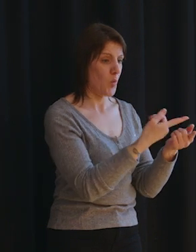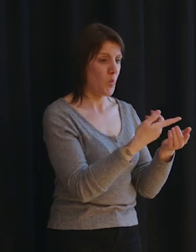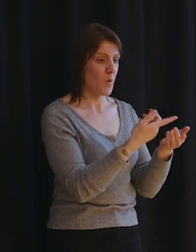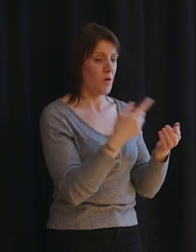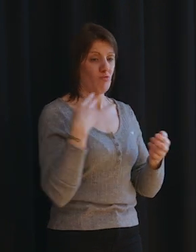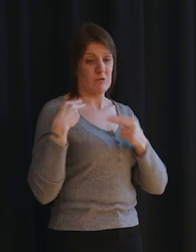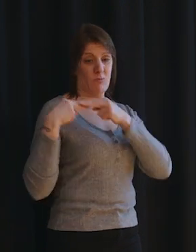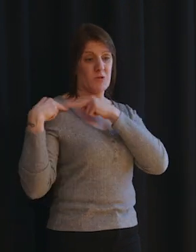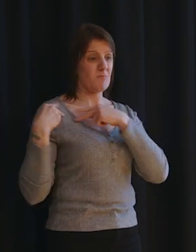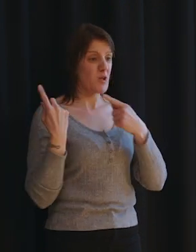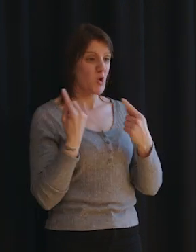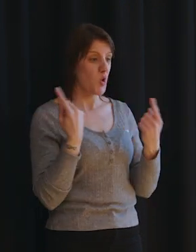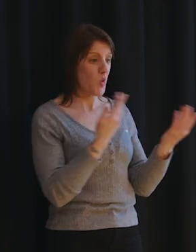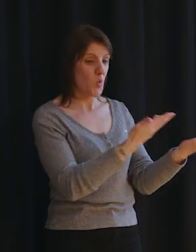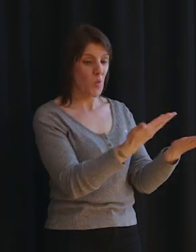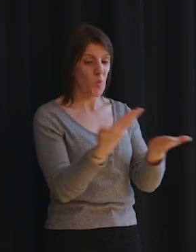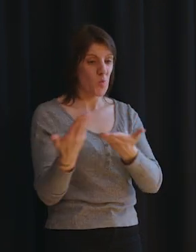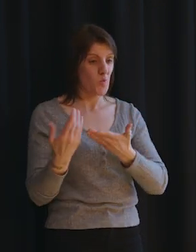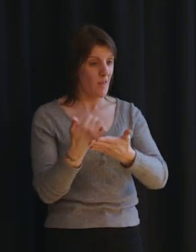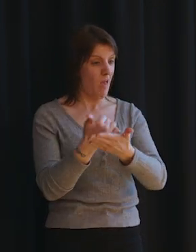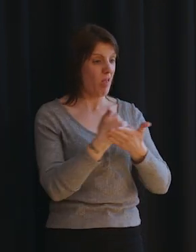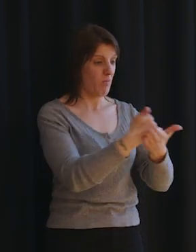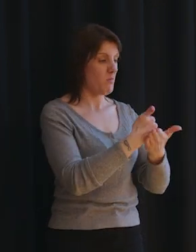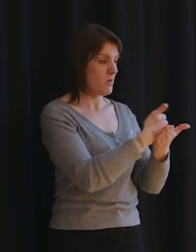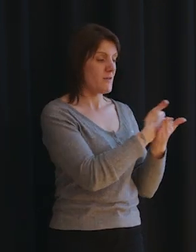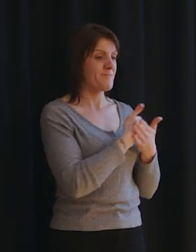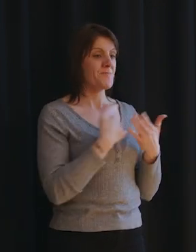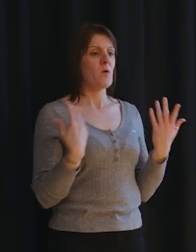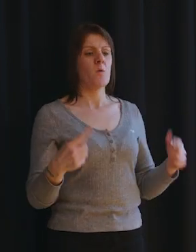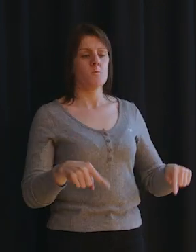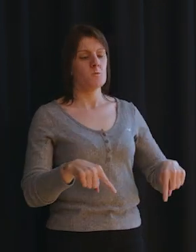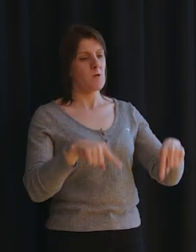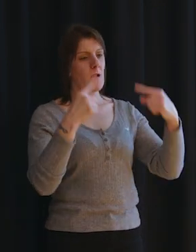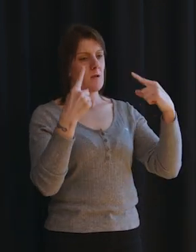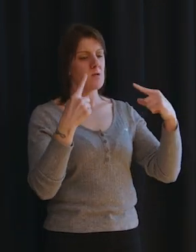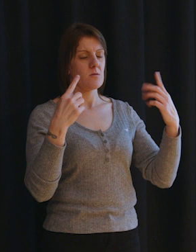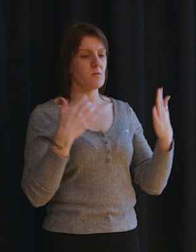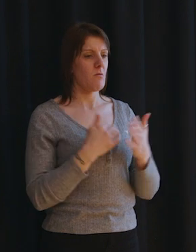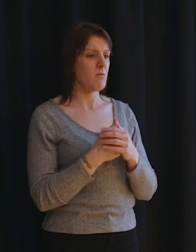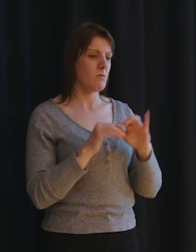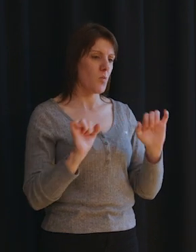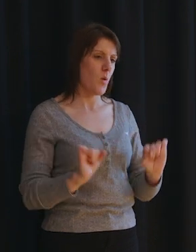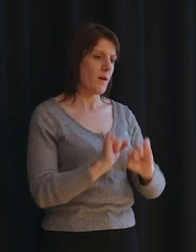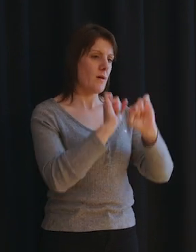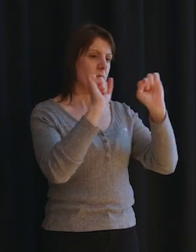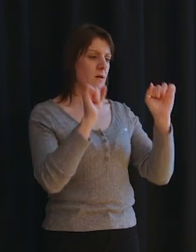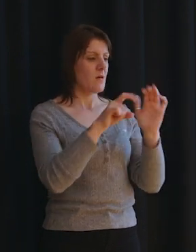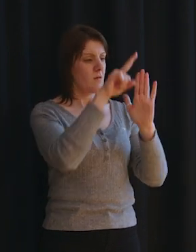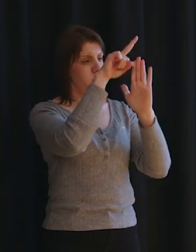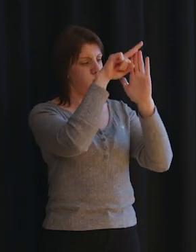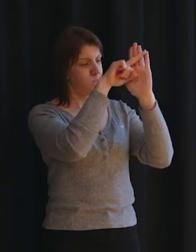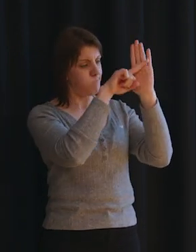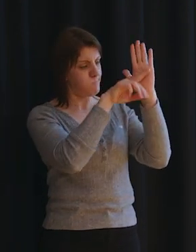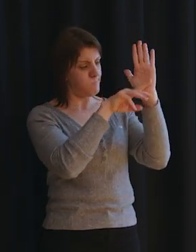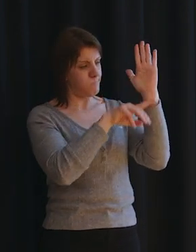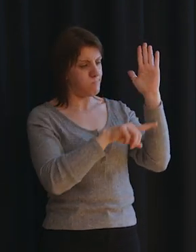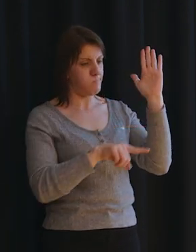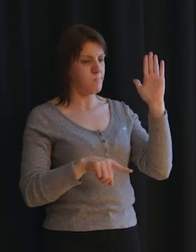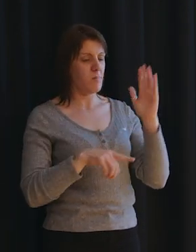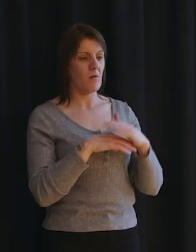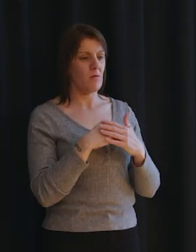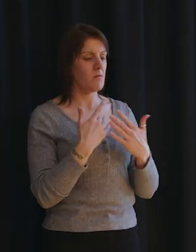take responsibility and ownership to supporting them? And we know the challenge is kind of waiting lists and